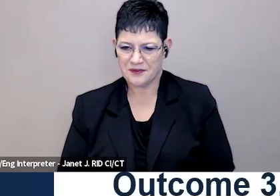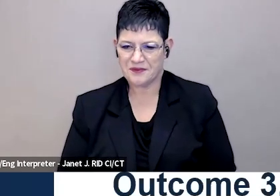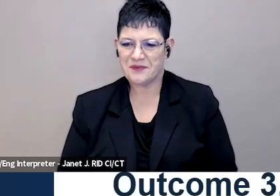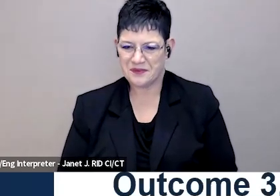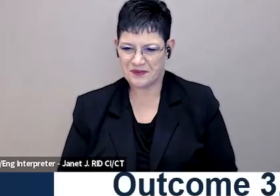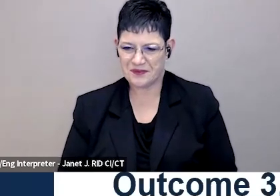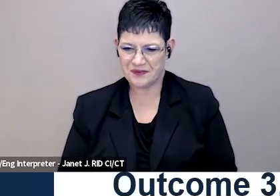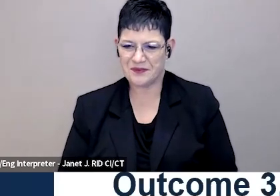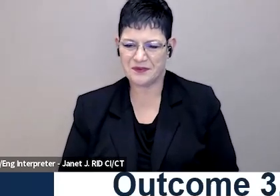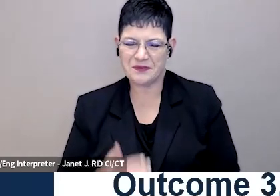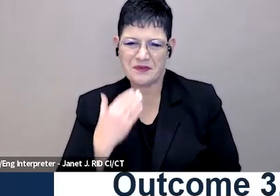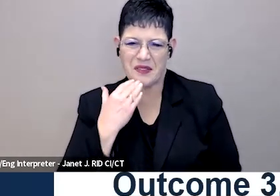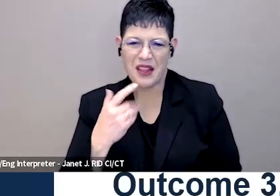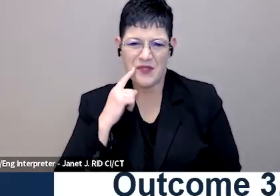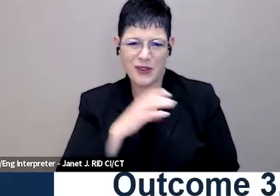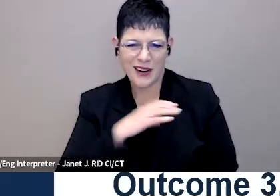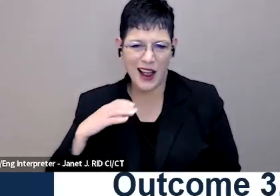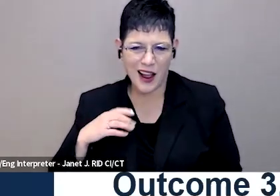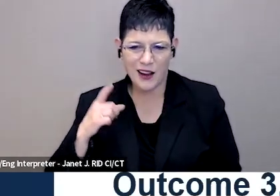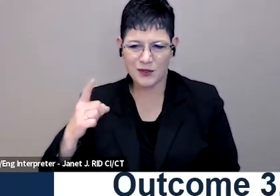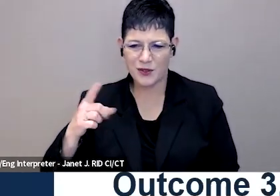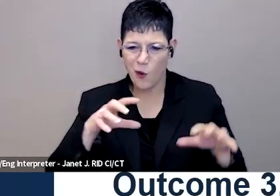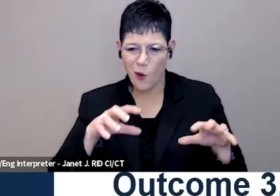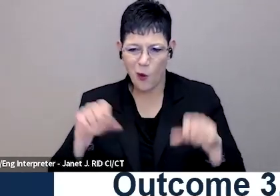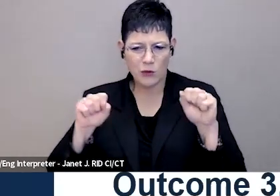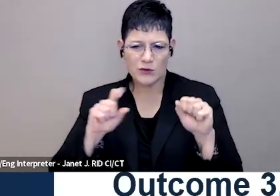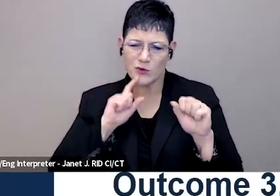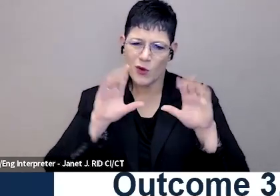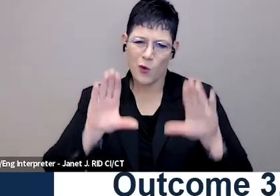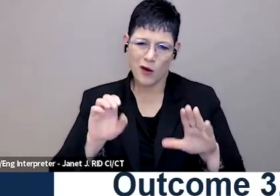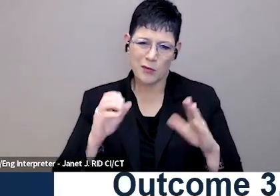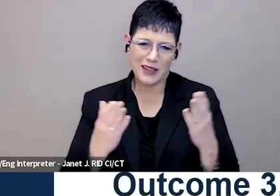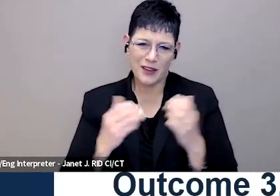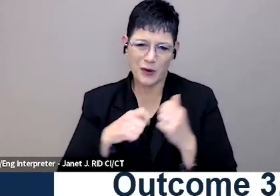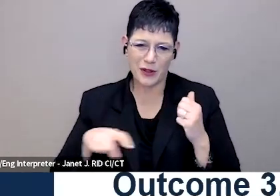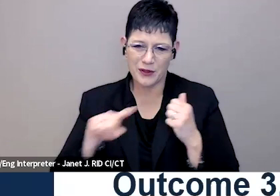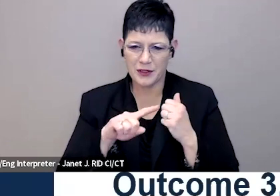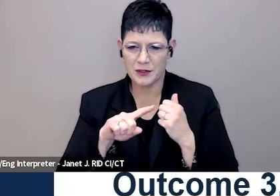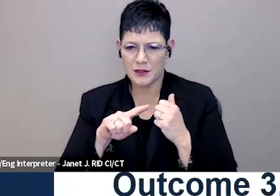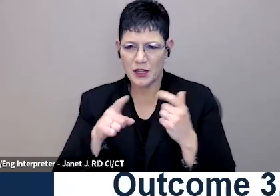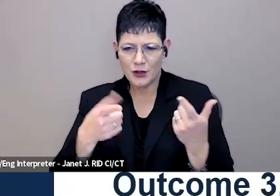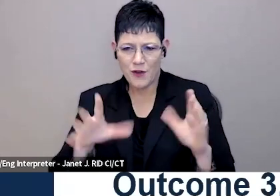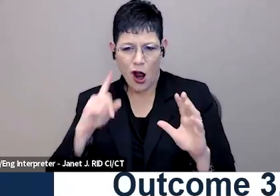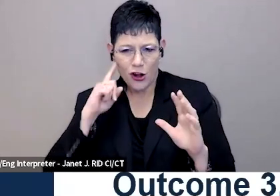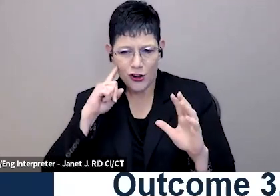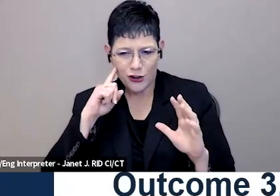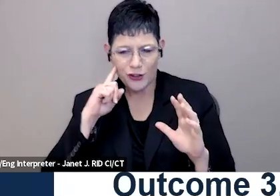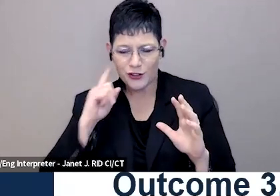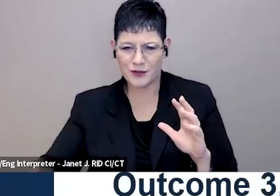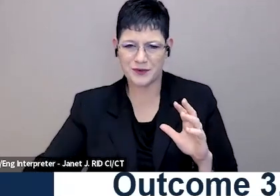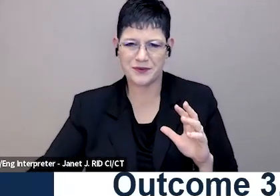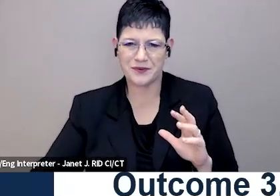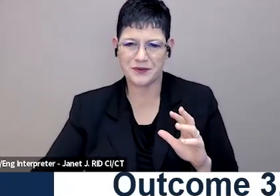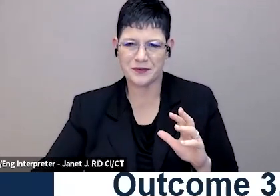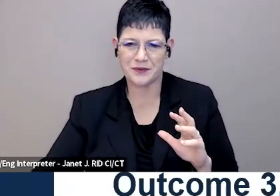you to the council members and our hosts today. It's wonderful to be with you all. As you've heard,